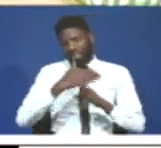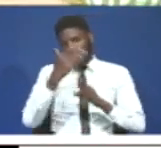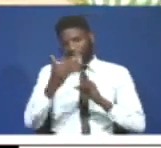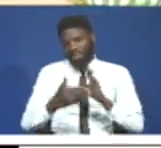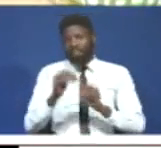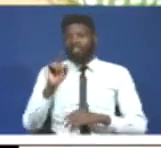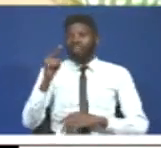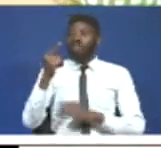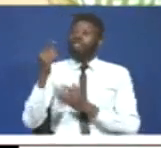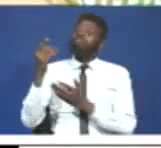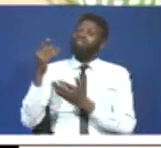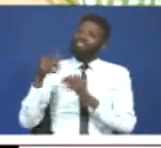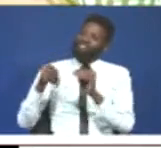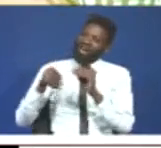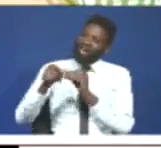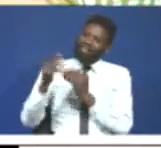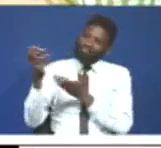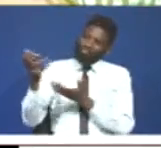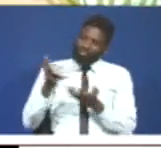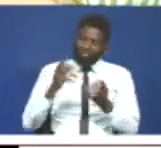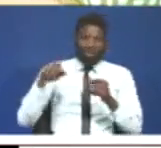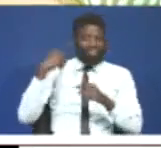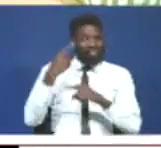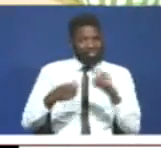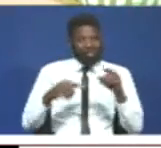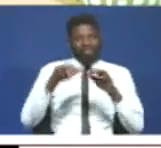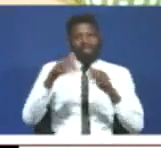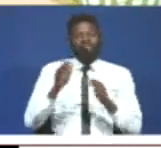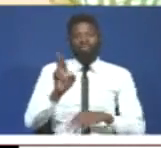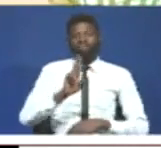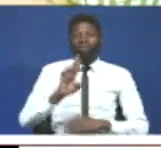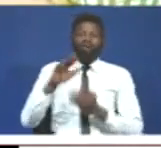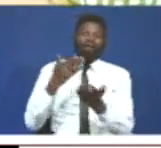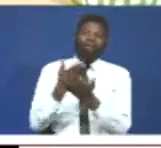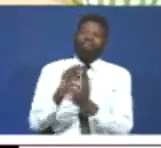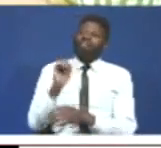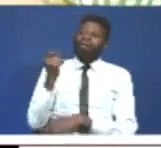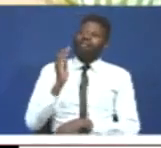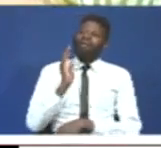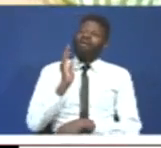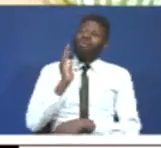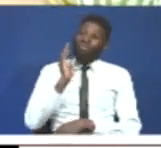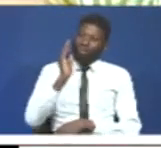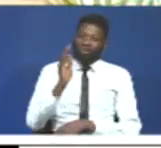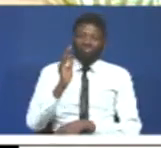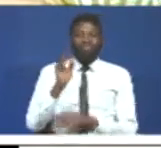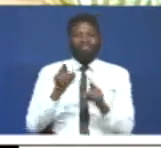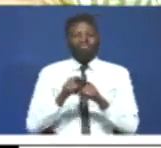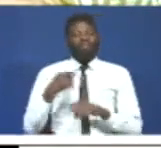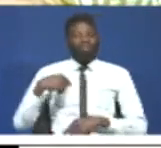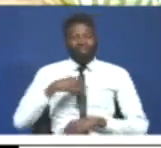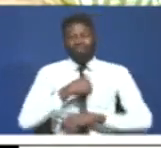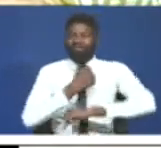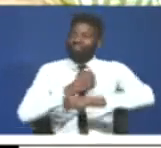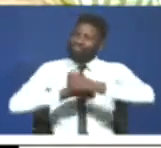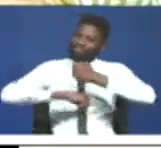that will be used by our farmers next year will be arriving in the country. We have made necessary interventions. I